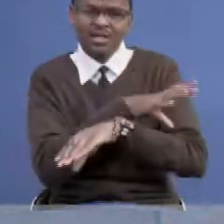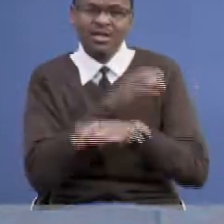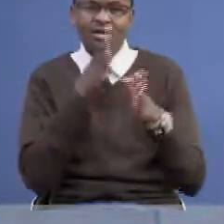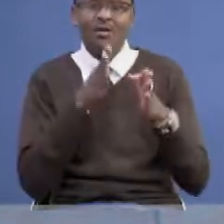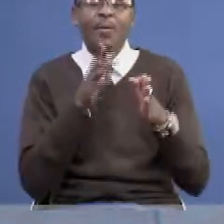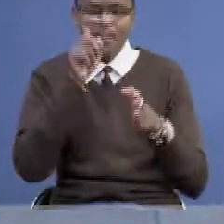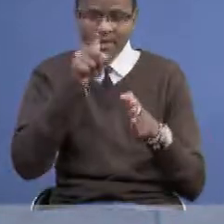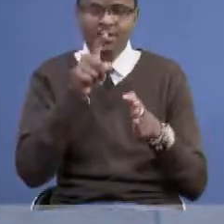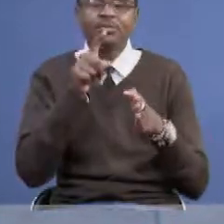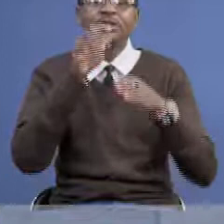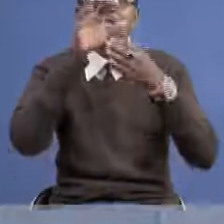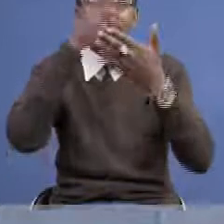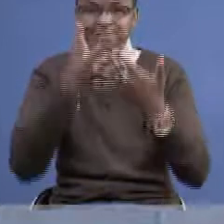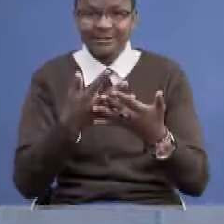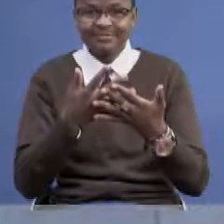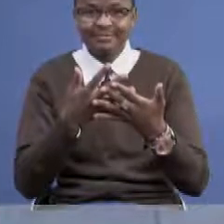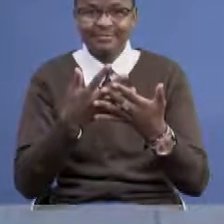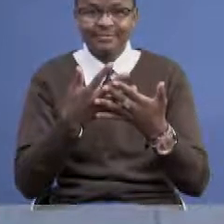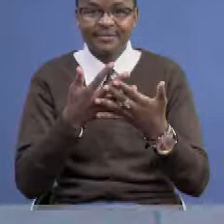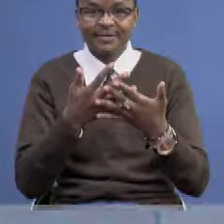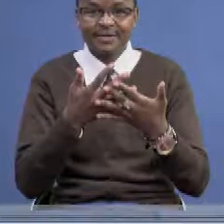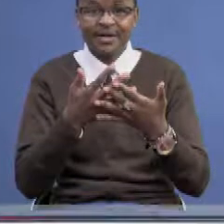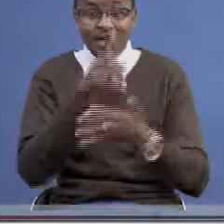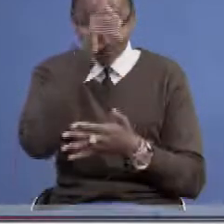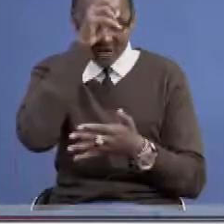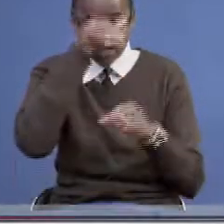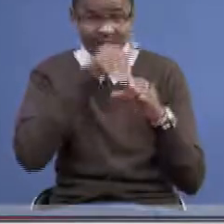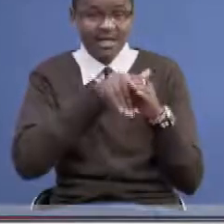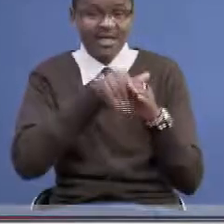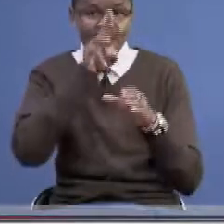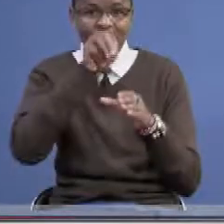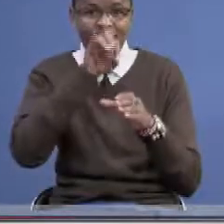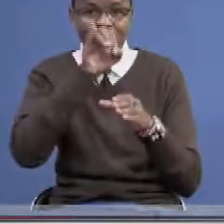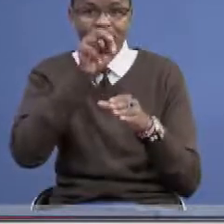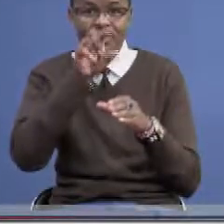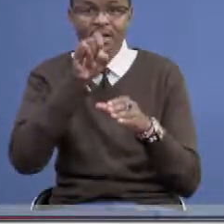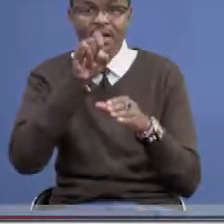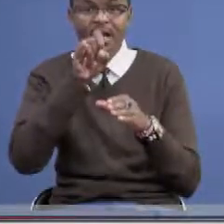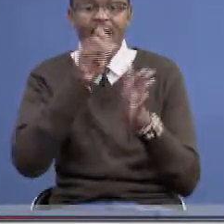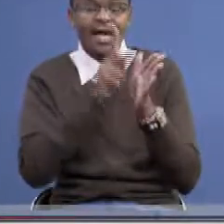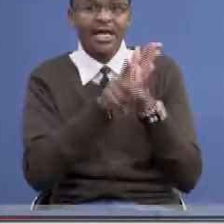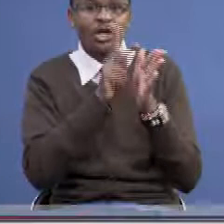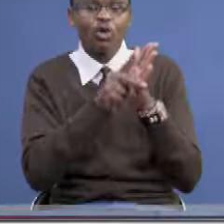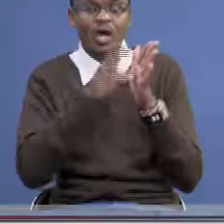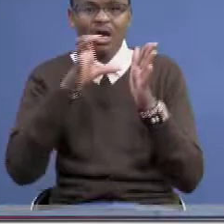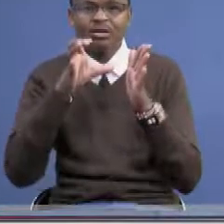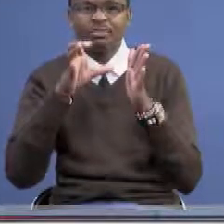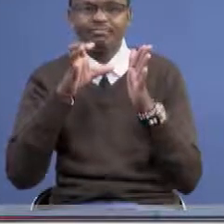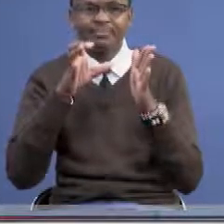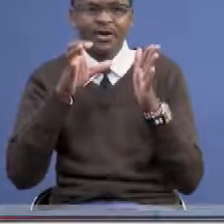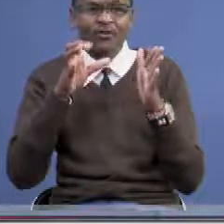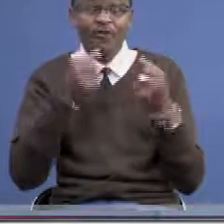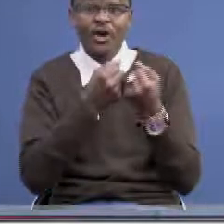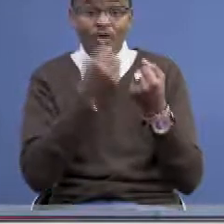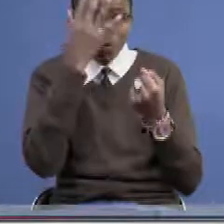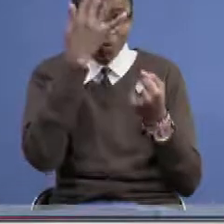be brought to book. Now, rowdy residents of Nzawa Village in Mwingi West constituency, Kitui County, evicted a pastor